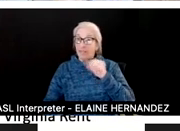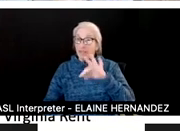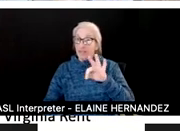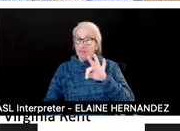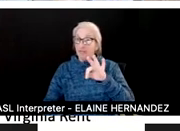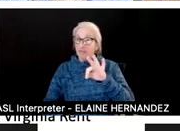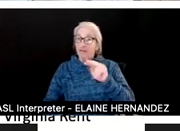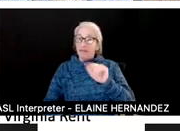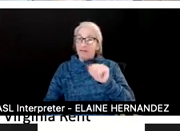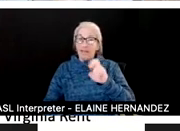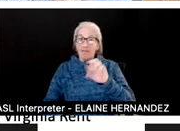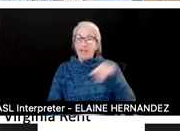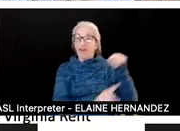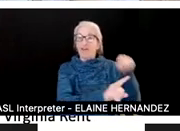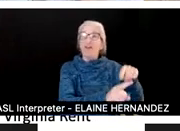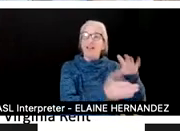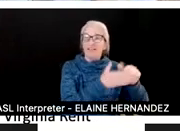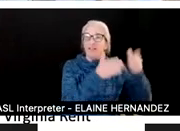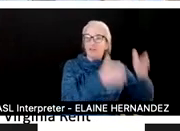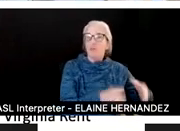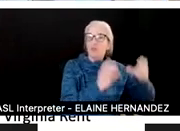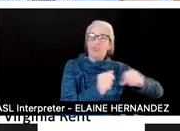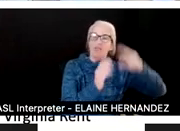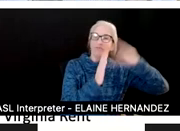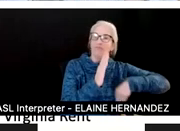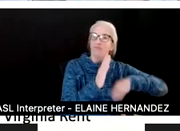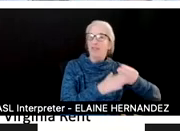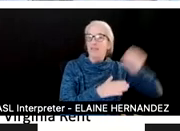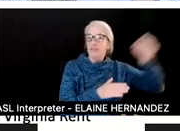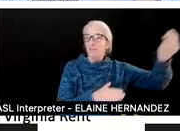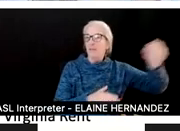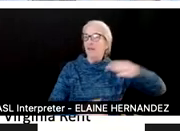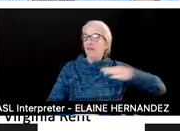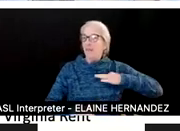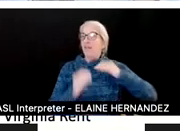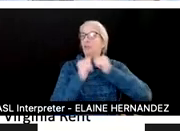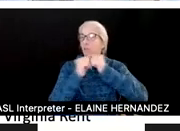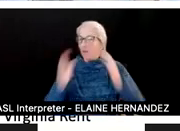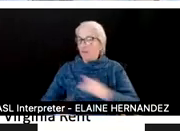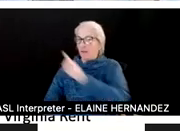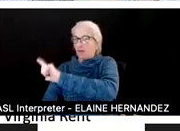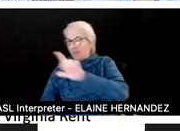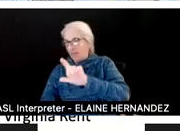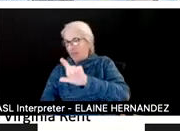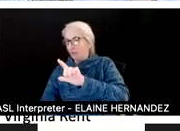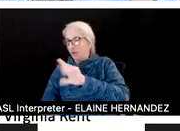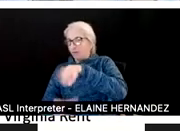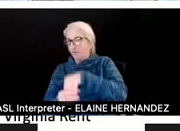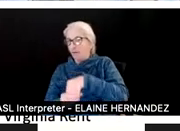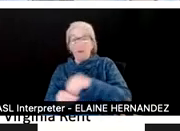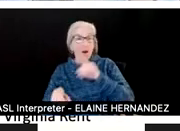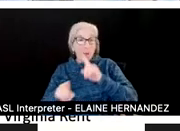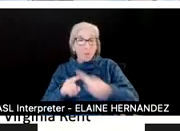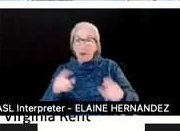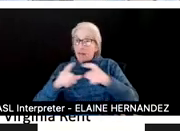get that application submitted without Lenny's involvement. However, when the check arrives, Lenny